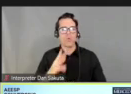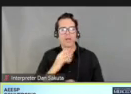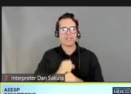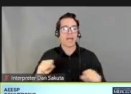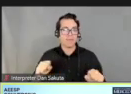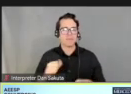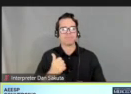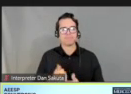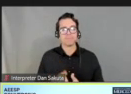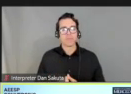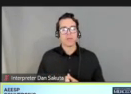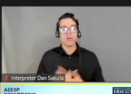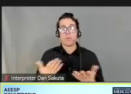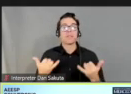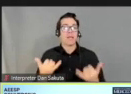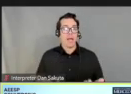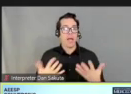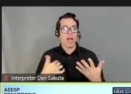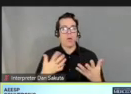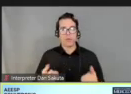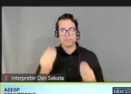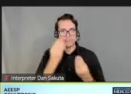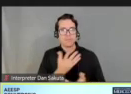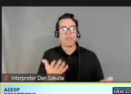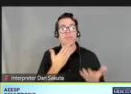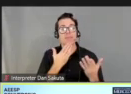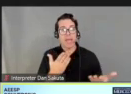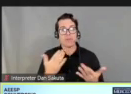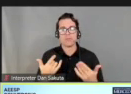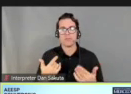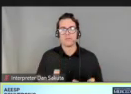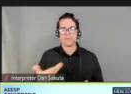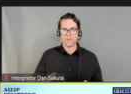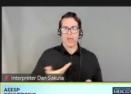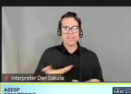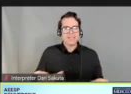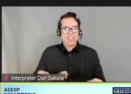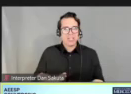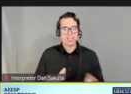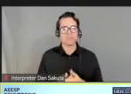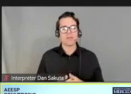And so with that, I'd like to say thank you very much for the opportunity to be here. And